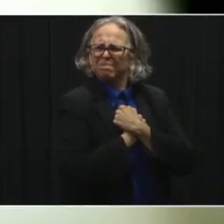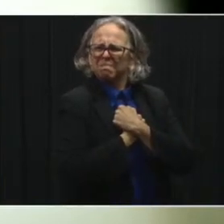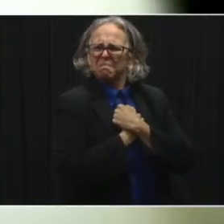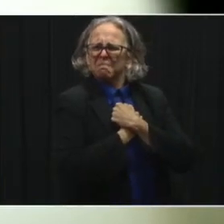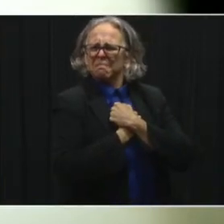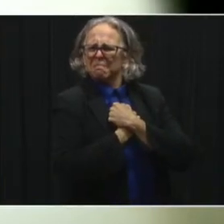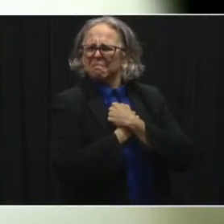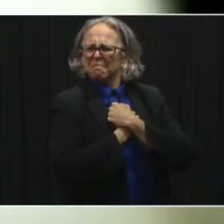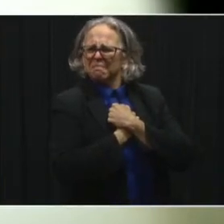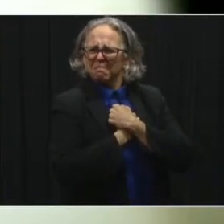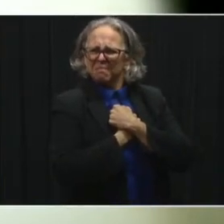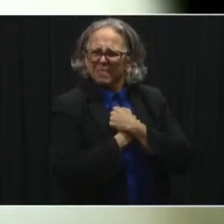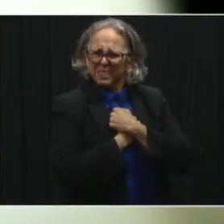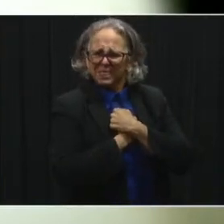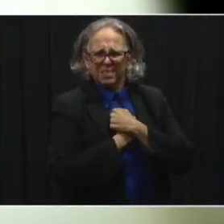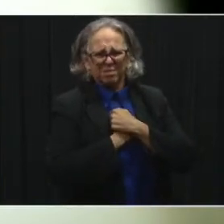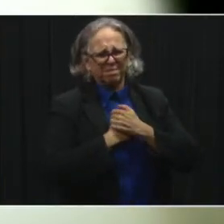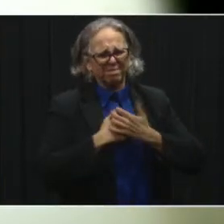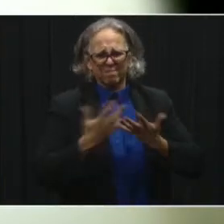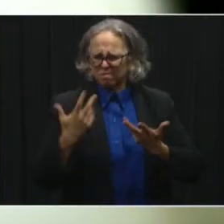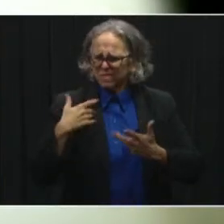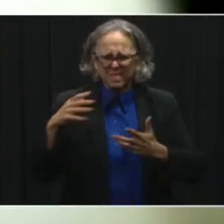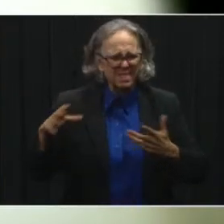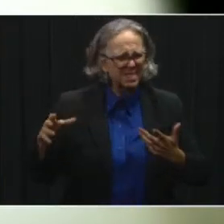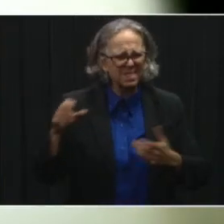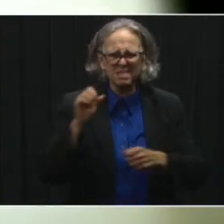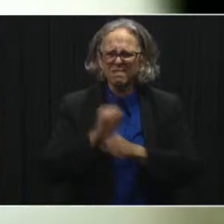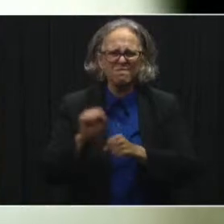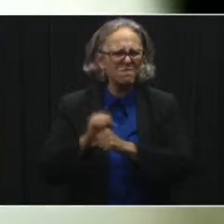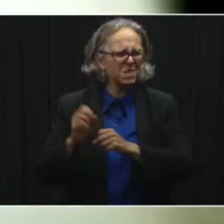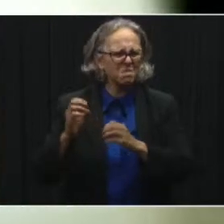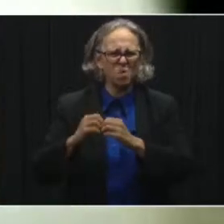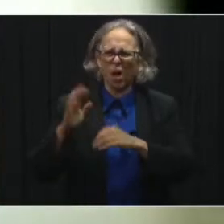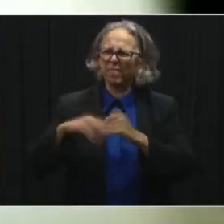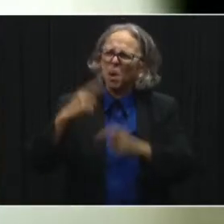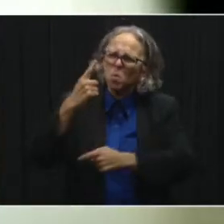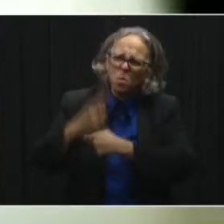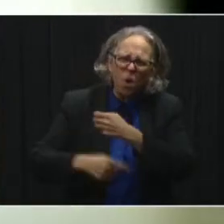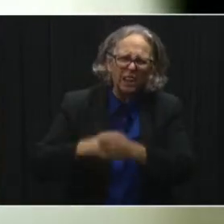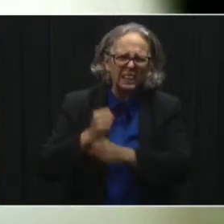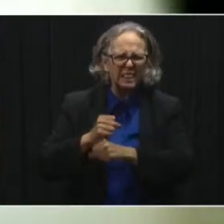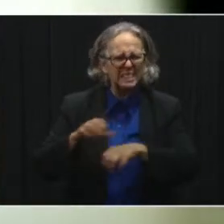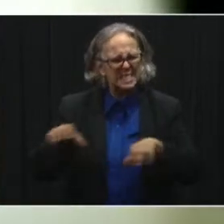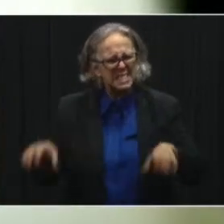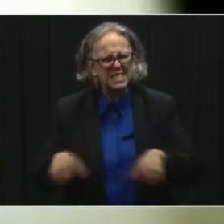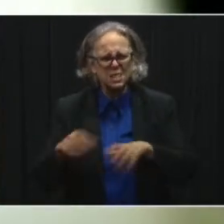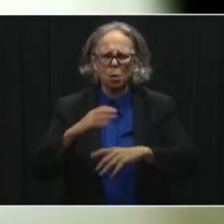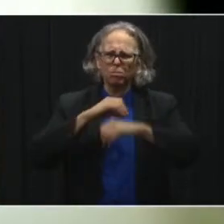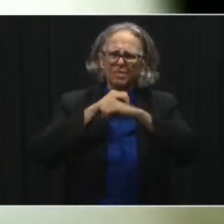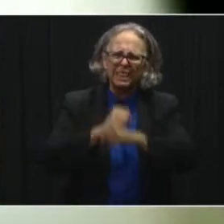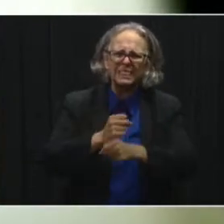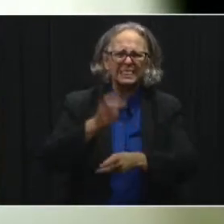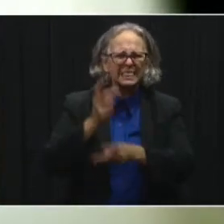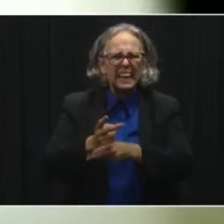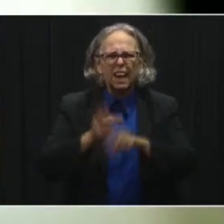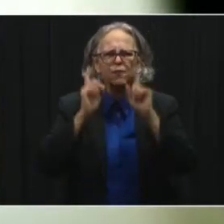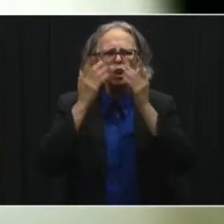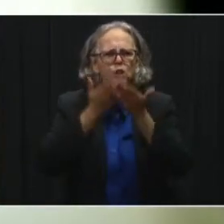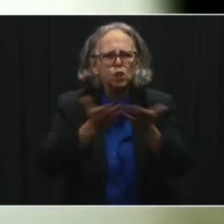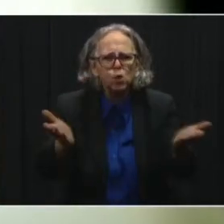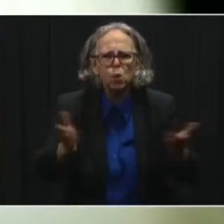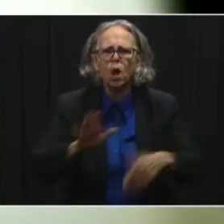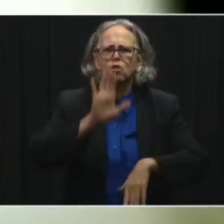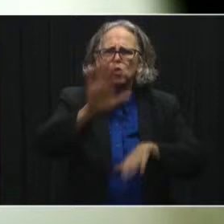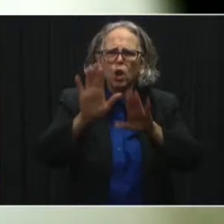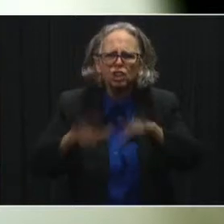for 1.5 years. They are going to work every day to help be sure that you, your family, your children, kids, teachers, the